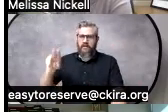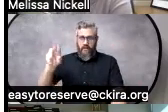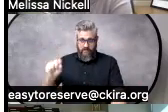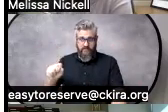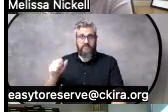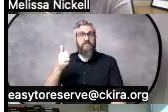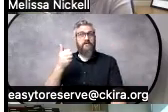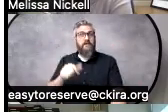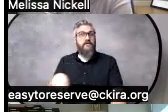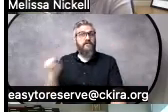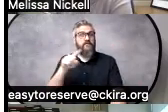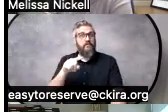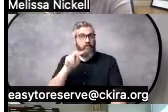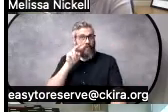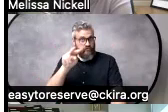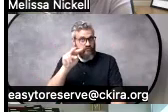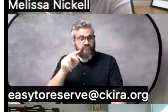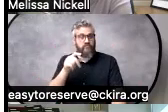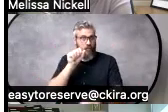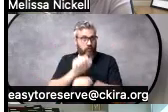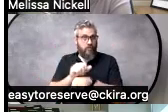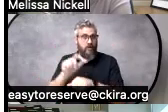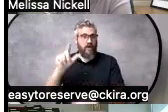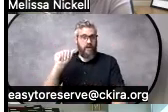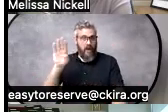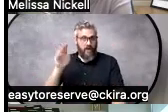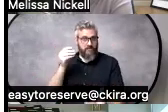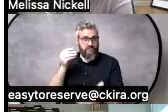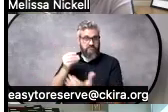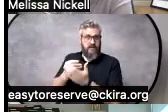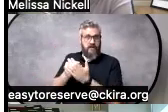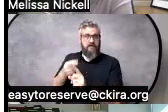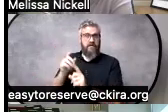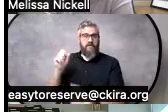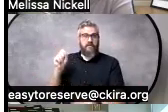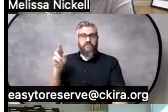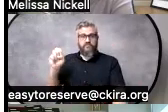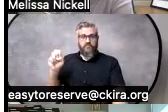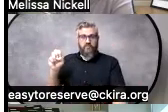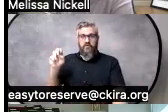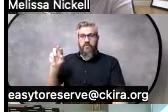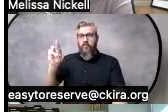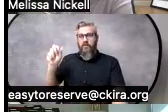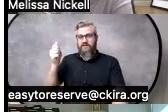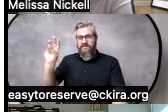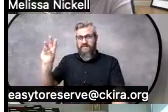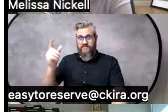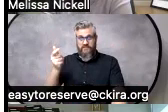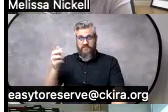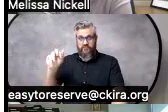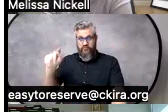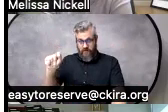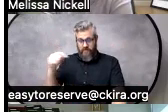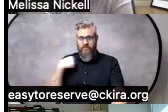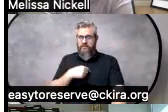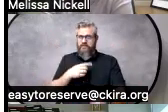attendance today who is working in a lab that's funded by a SURE R16 grant, we would certainly encourage you